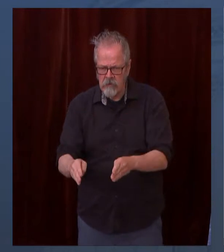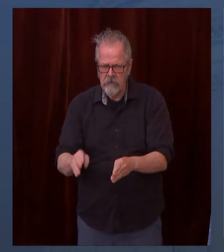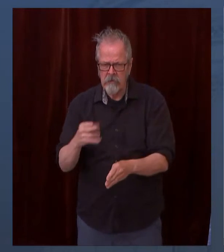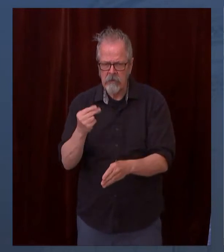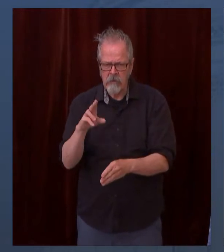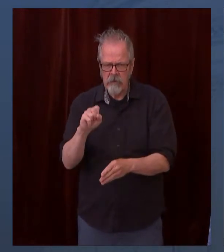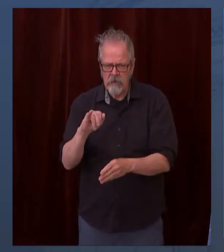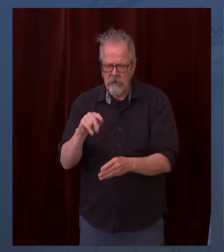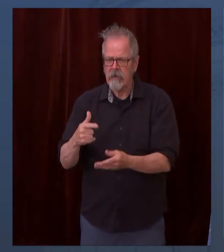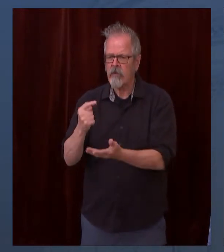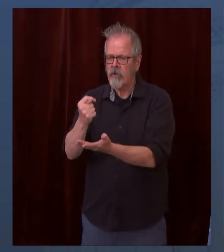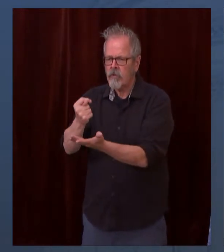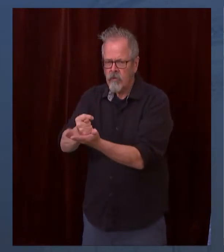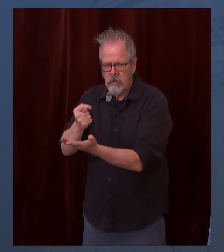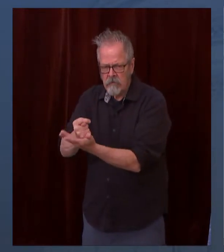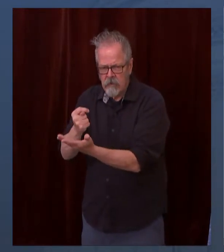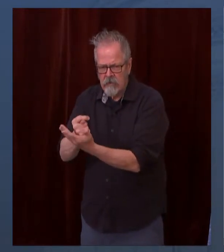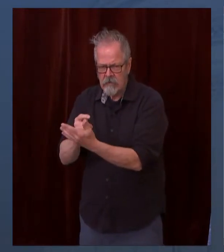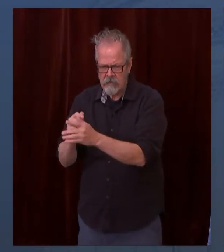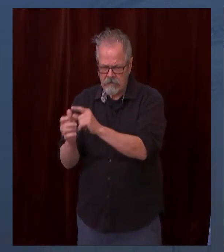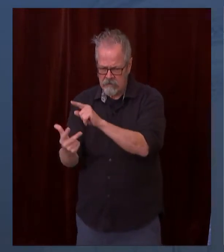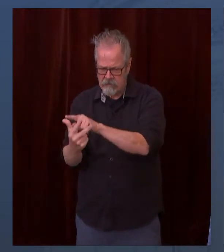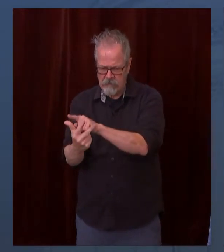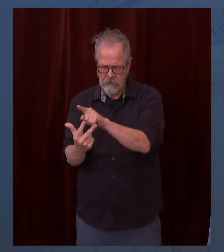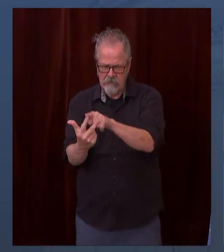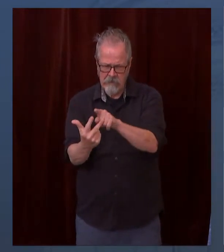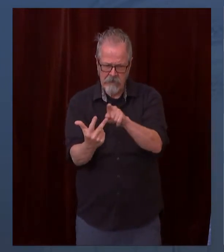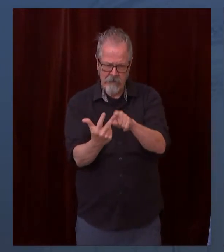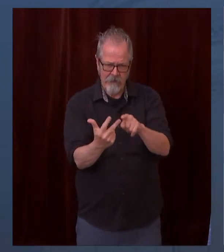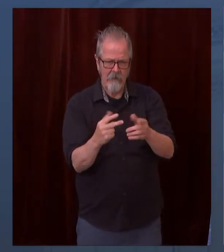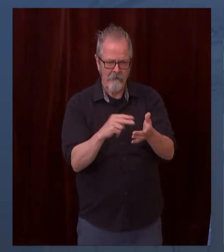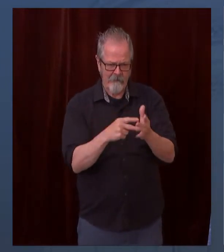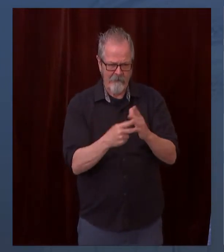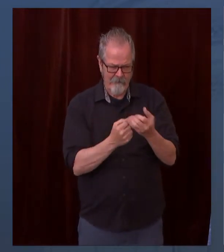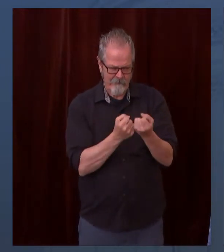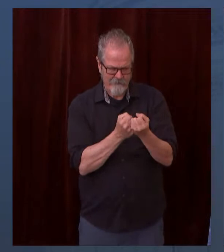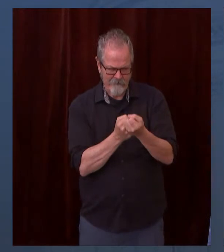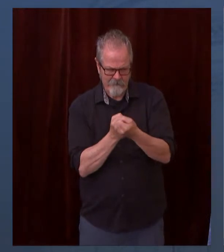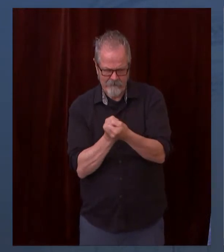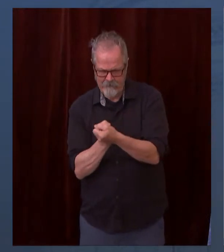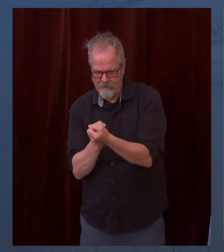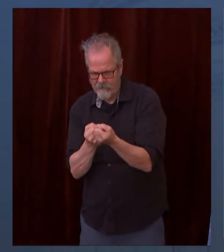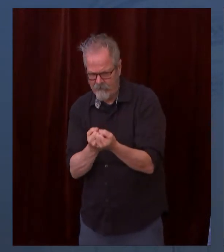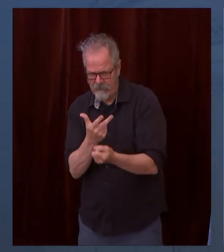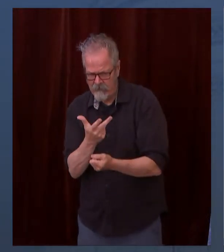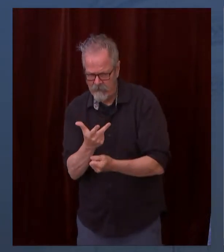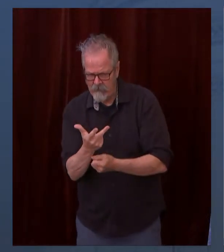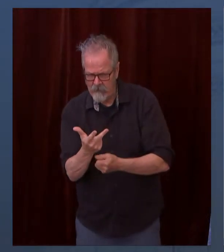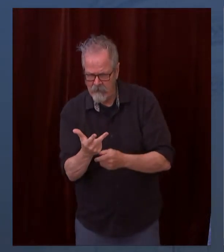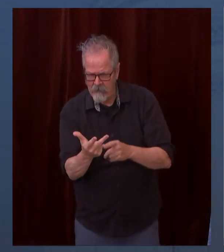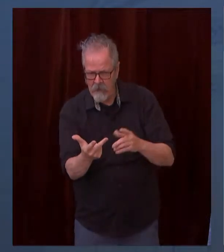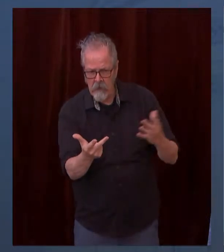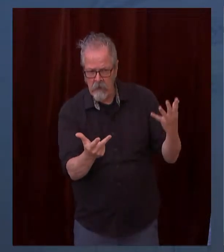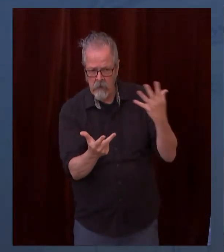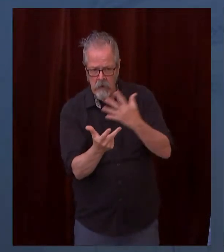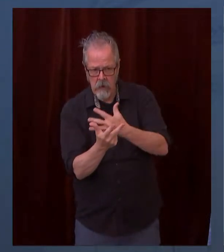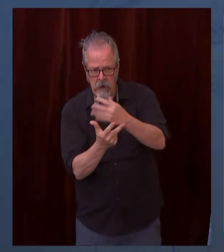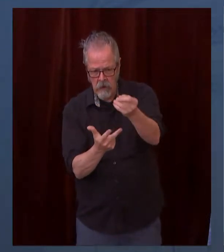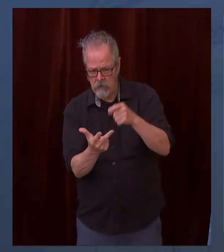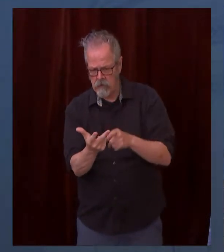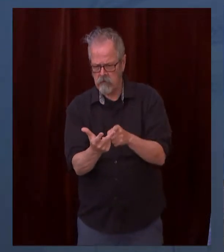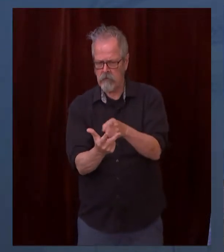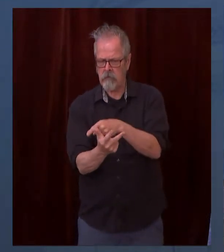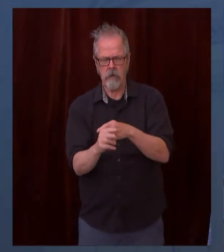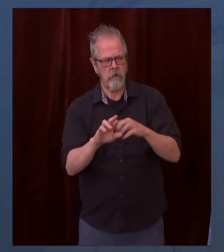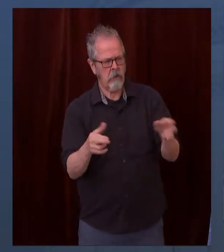incarcerated folks. And I'm looking forward to the work. So thanks for putting your trust in me, and I look forward to doing it.